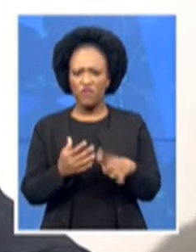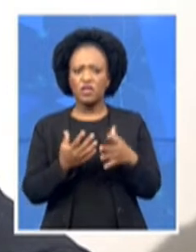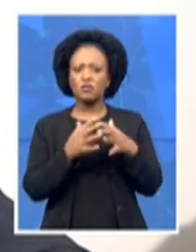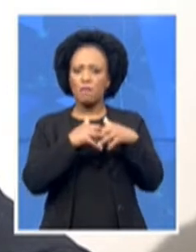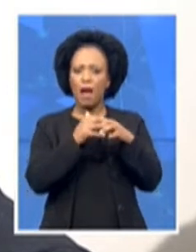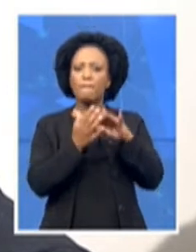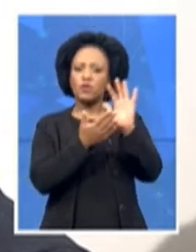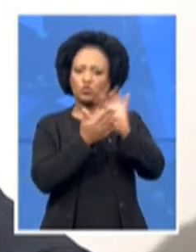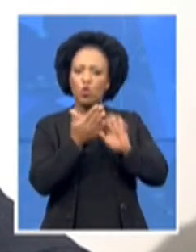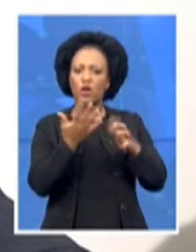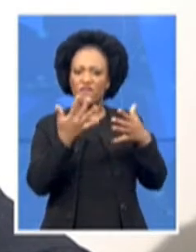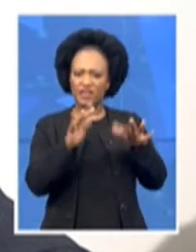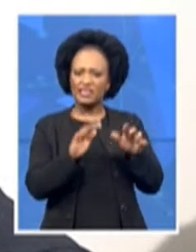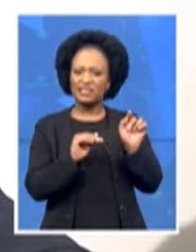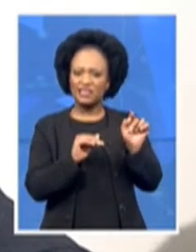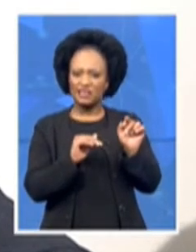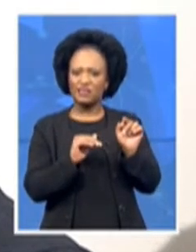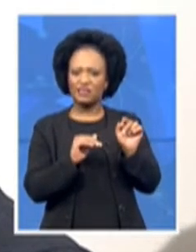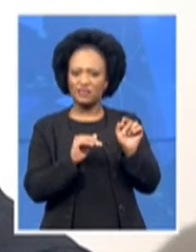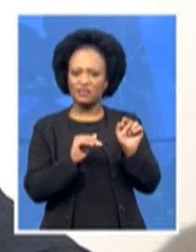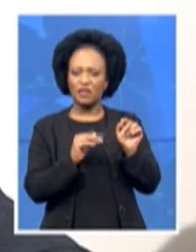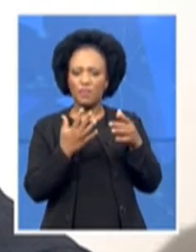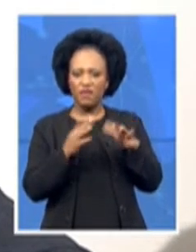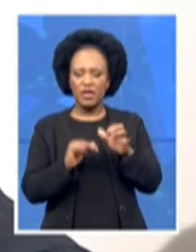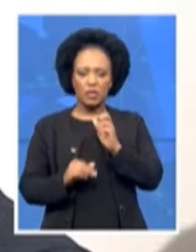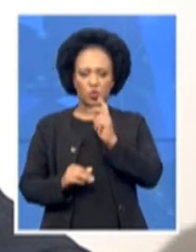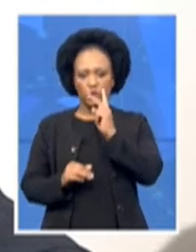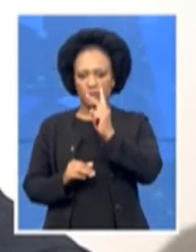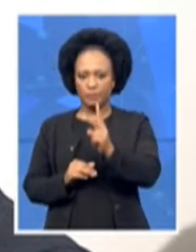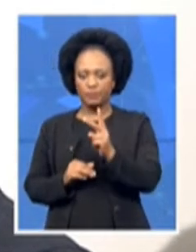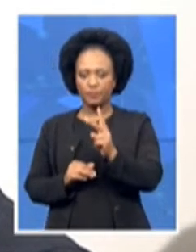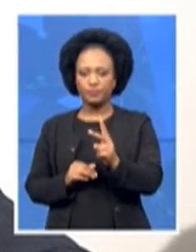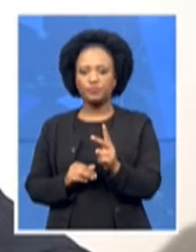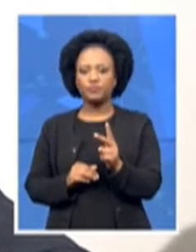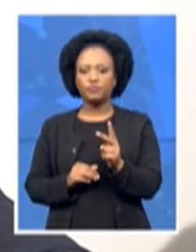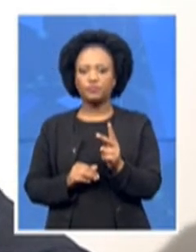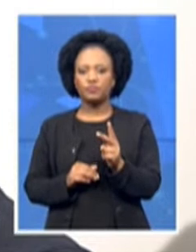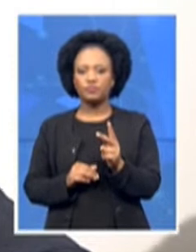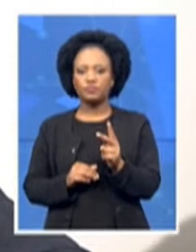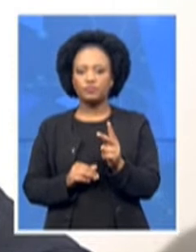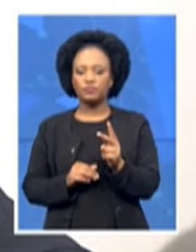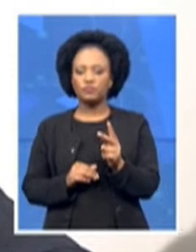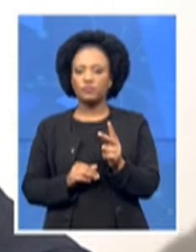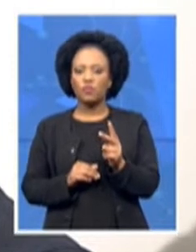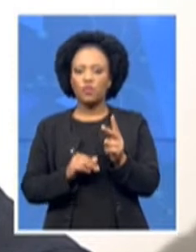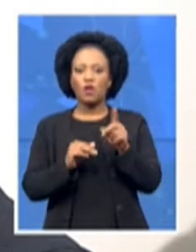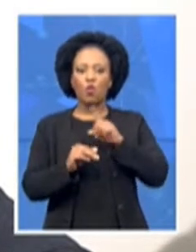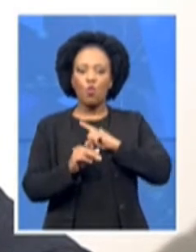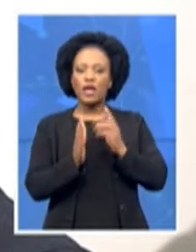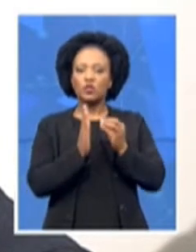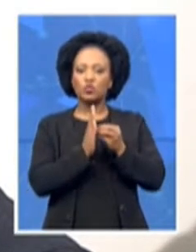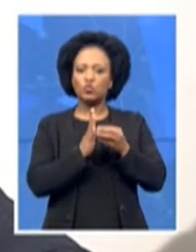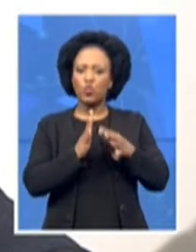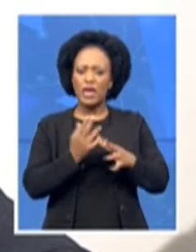I saw how vocal way student unions where they were saying that